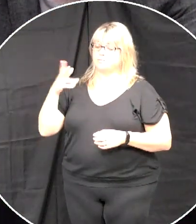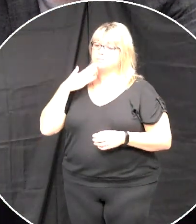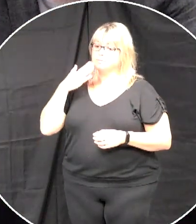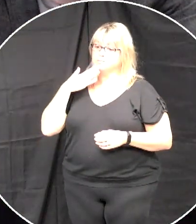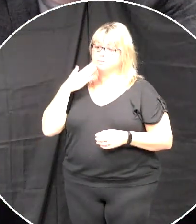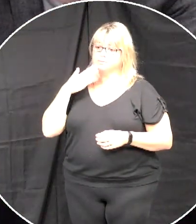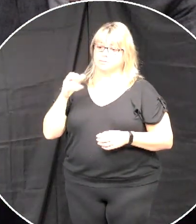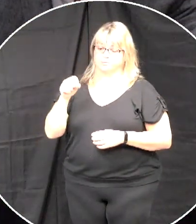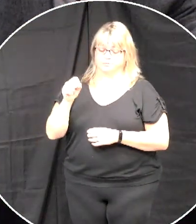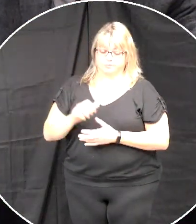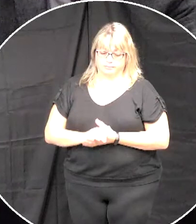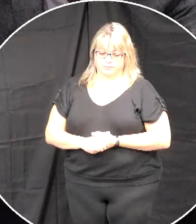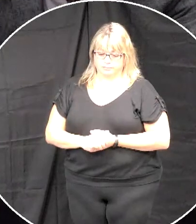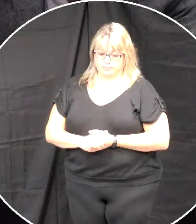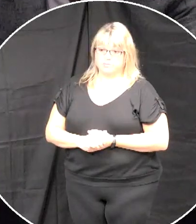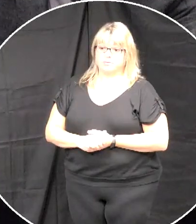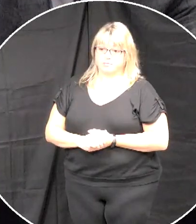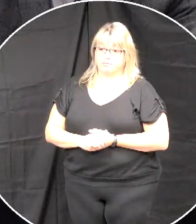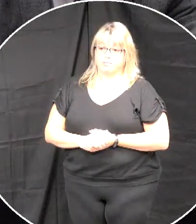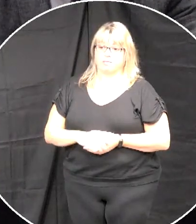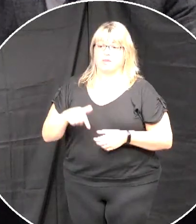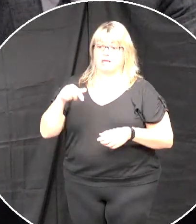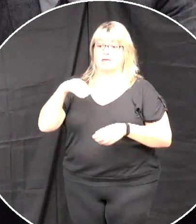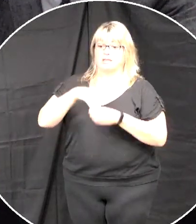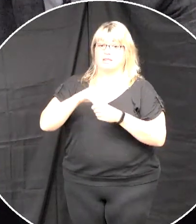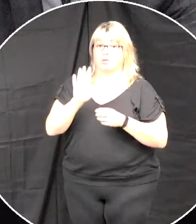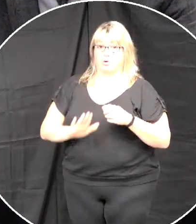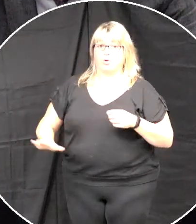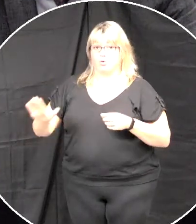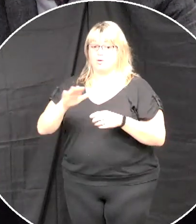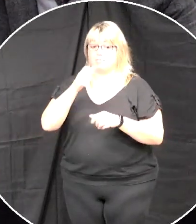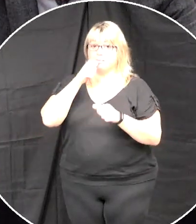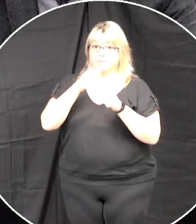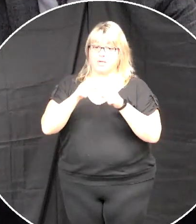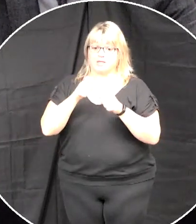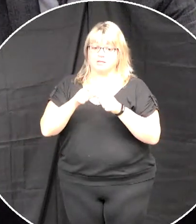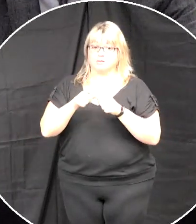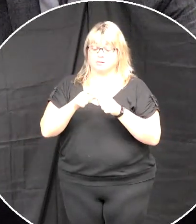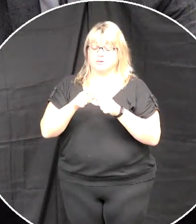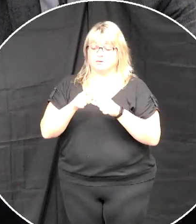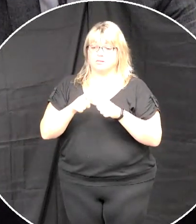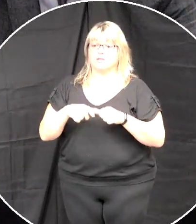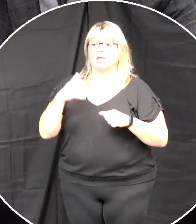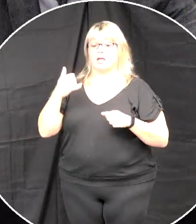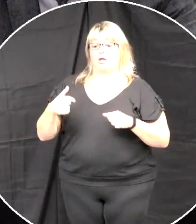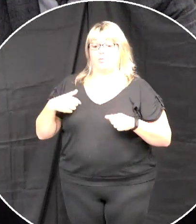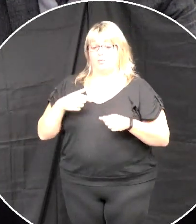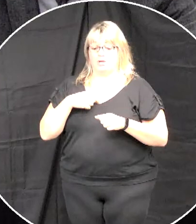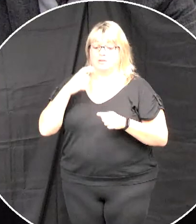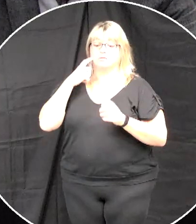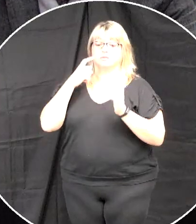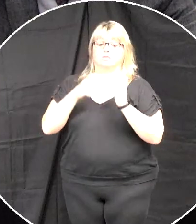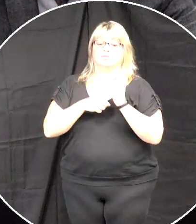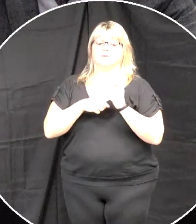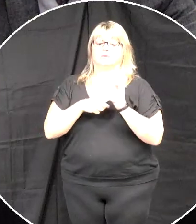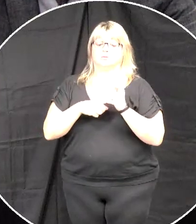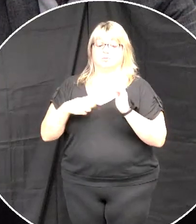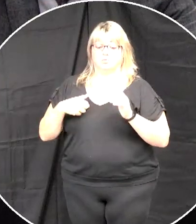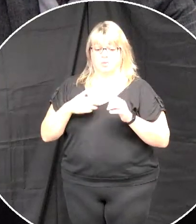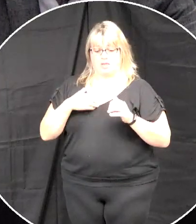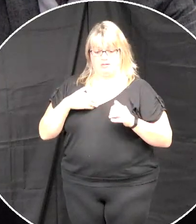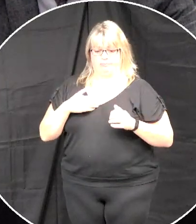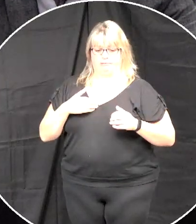Chair. Yes, this is in your package, but anytime the district finds itself with